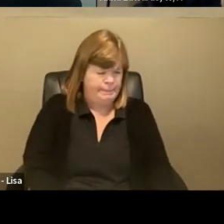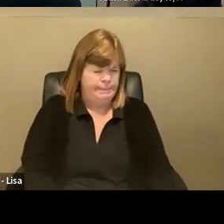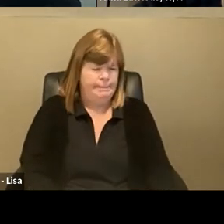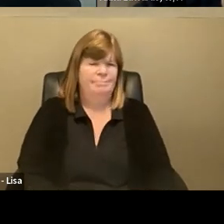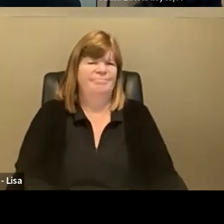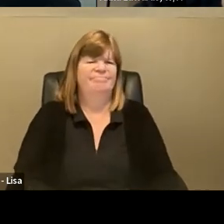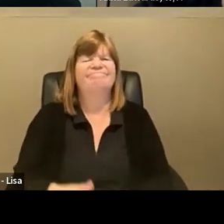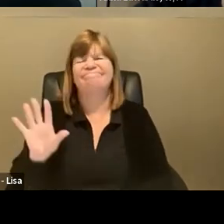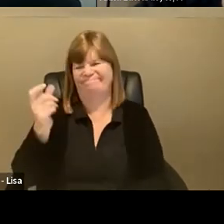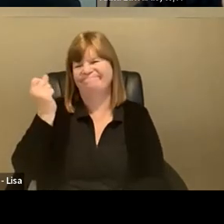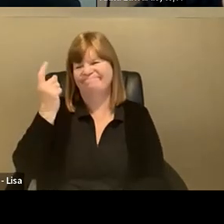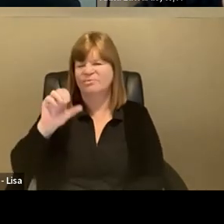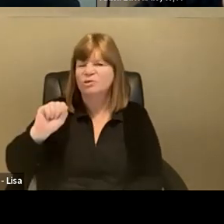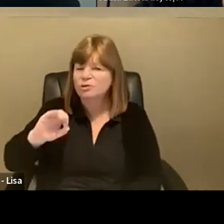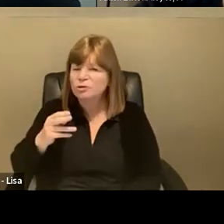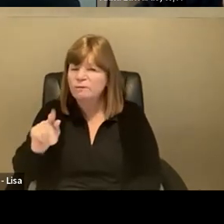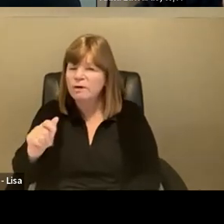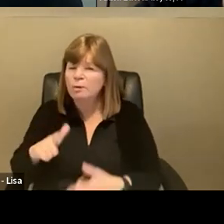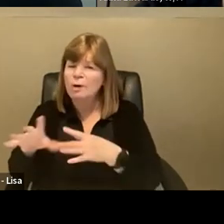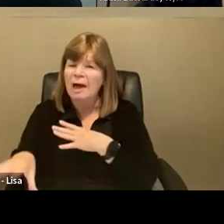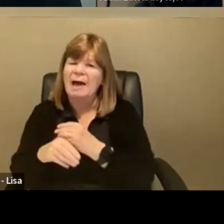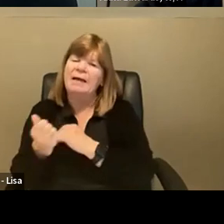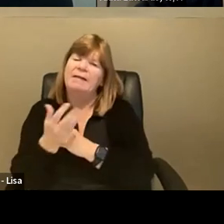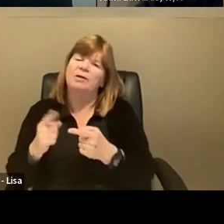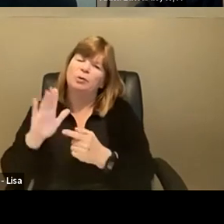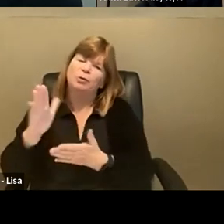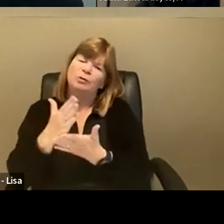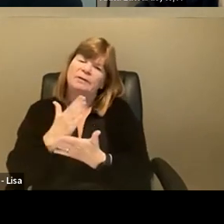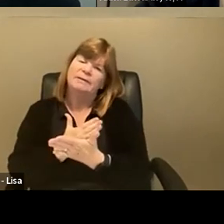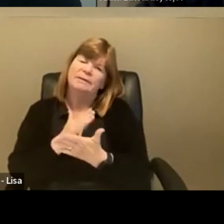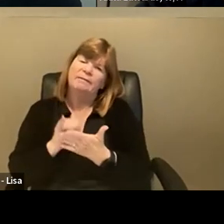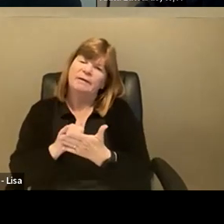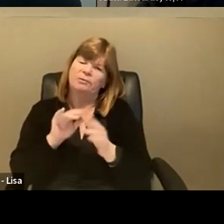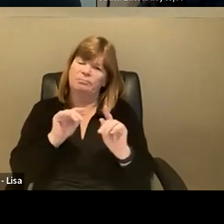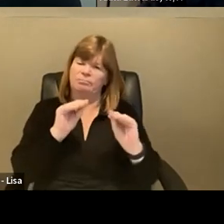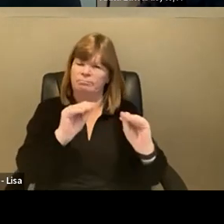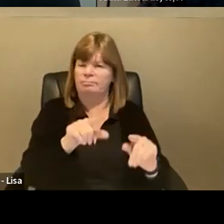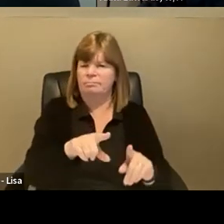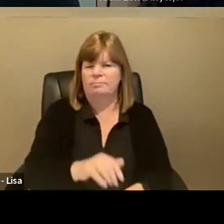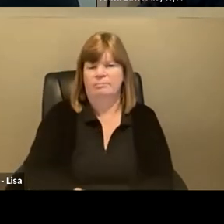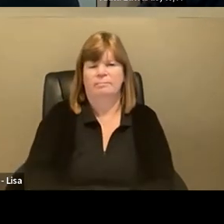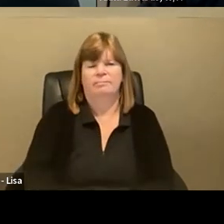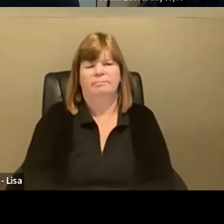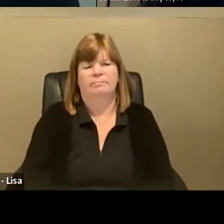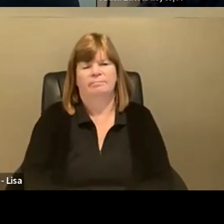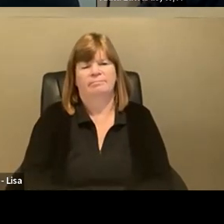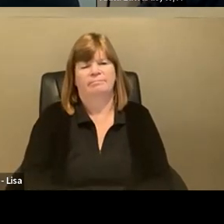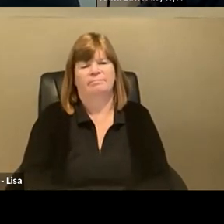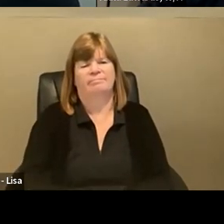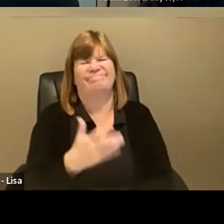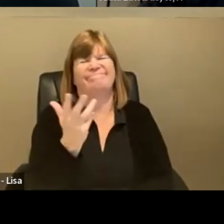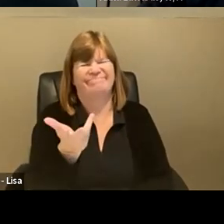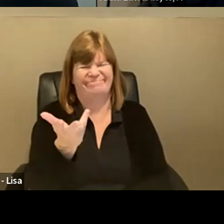That makes sense. Sophia, anything you would add to your list that you put up in the answer? It has been an